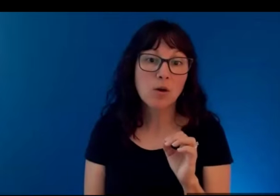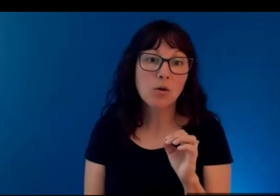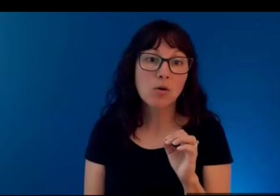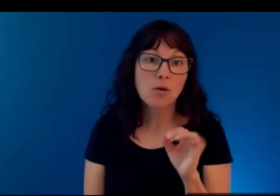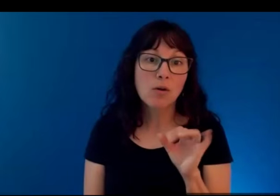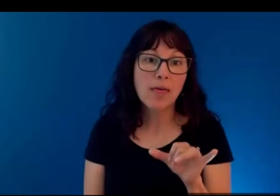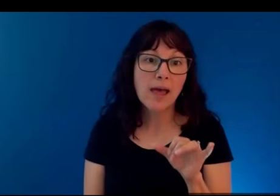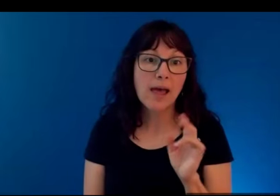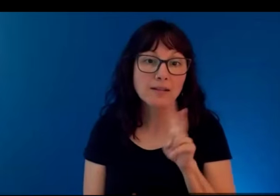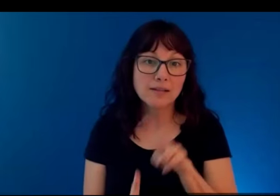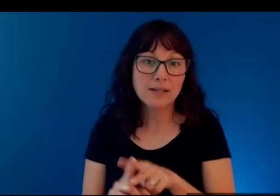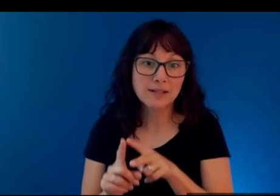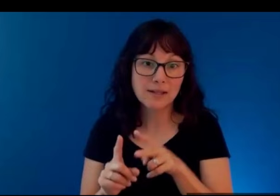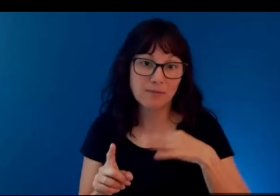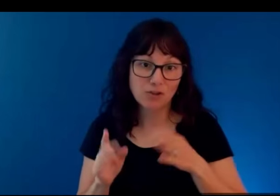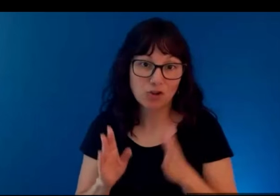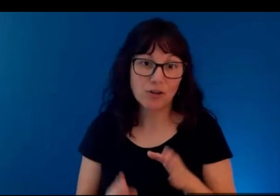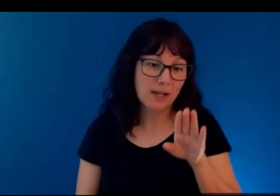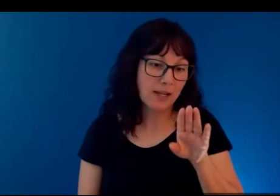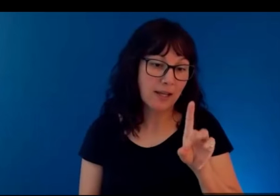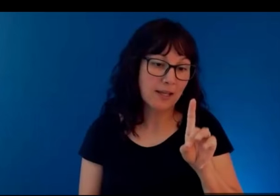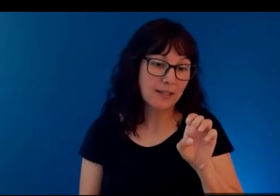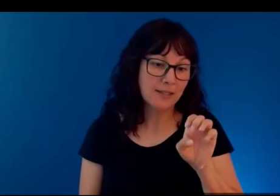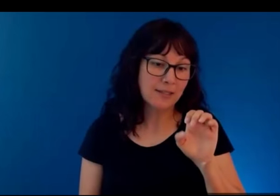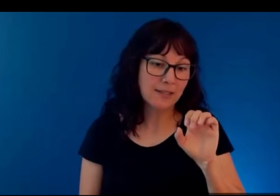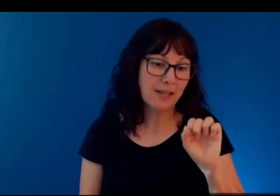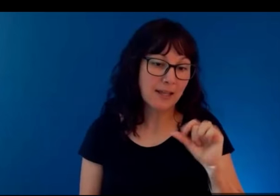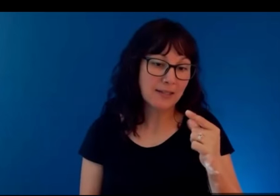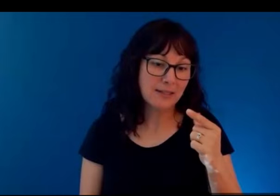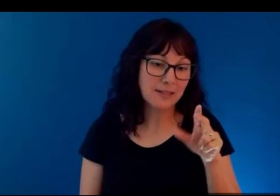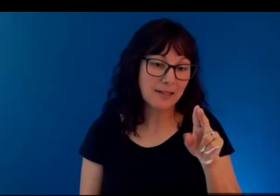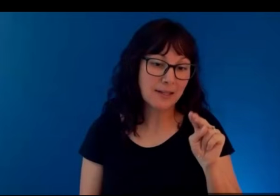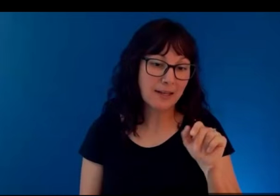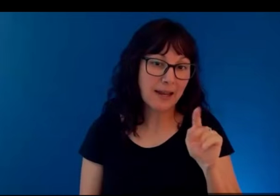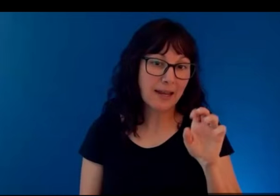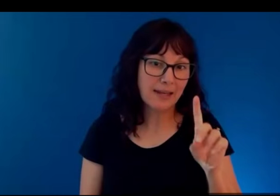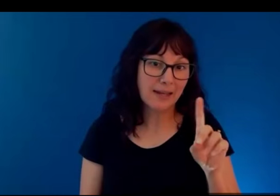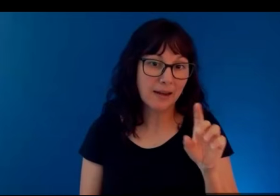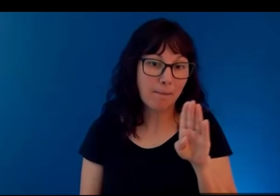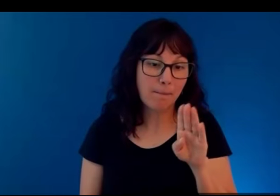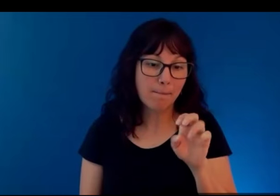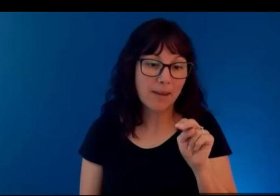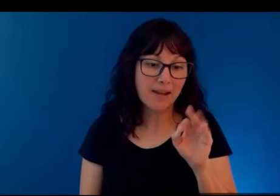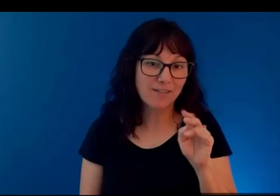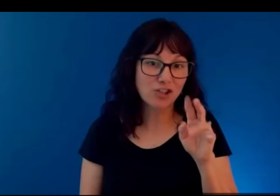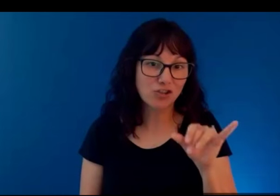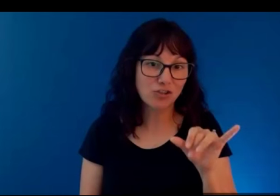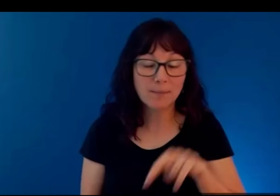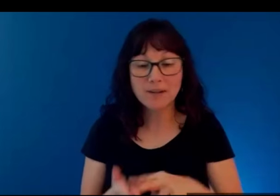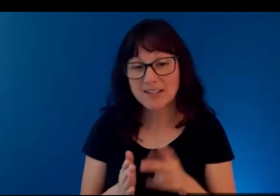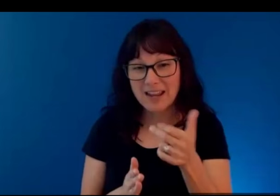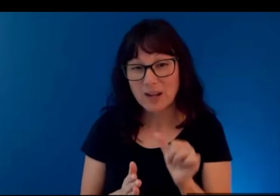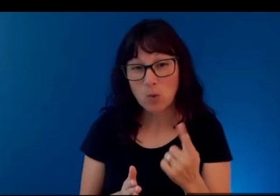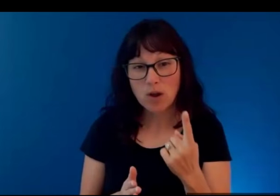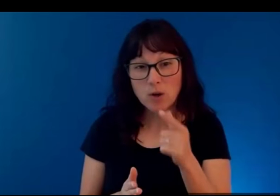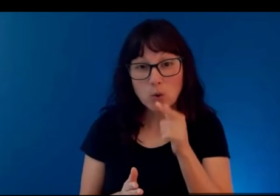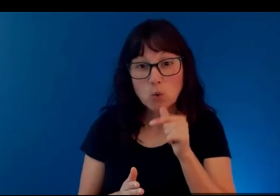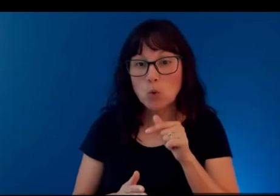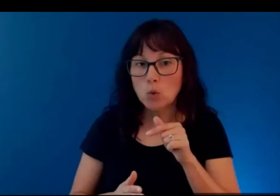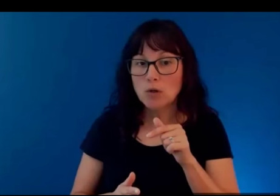designated beneficiary, the person who owns and manages this account, can be anyone who meets the Social